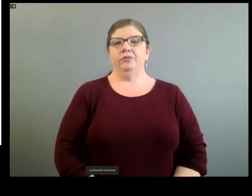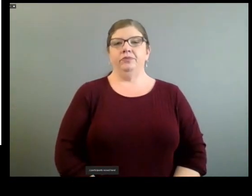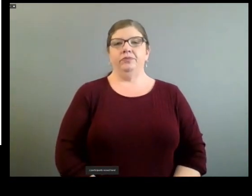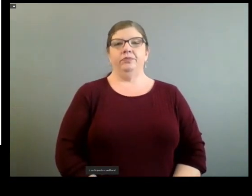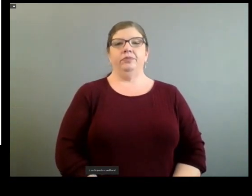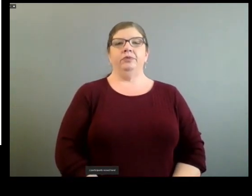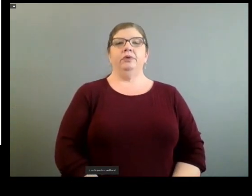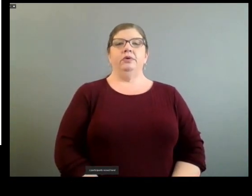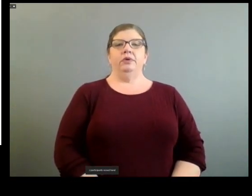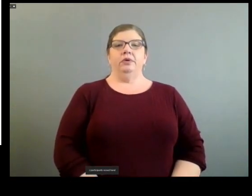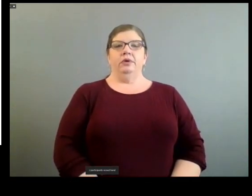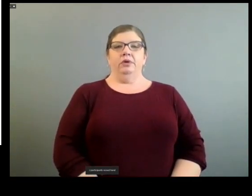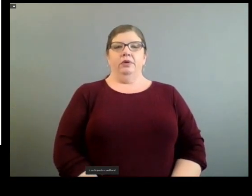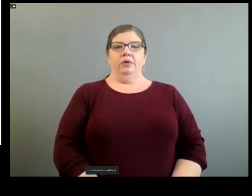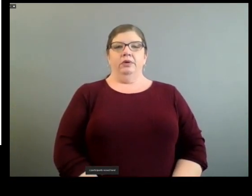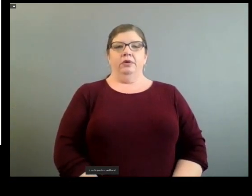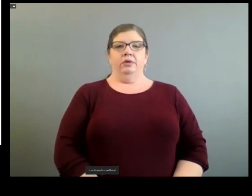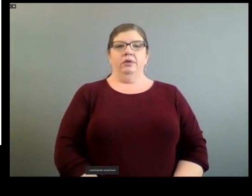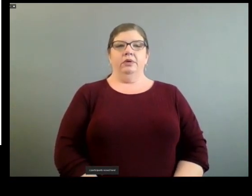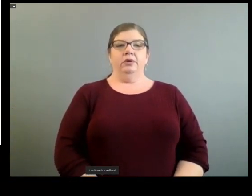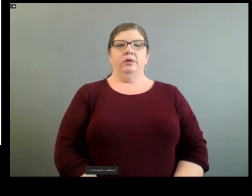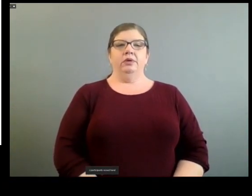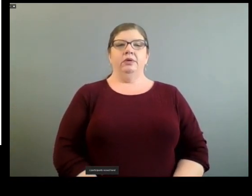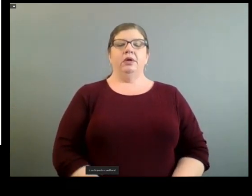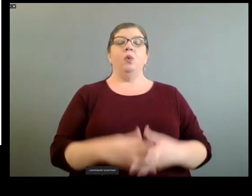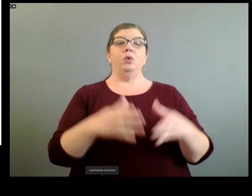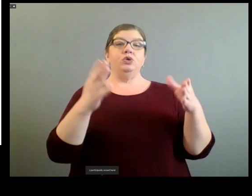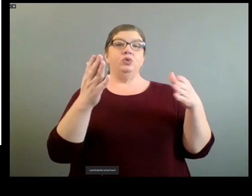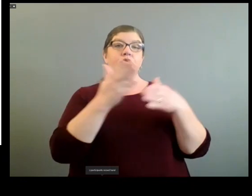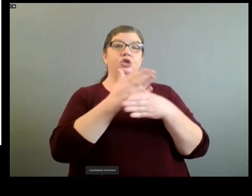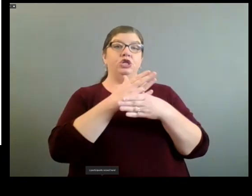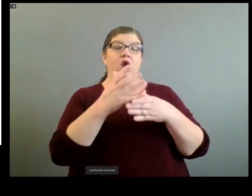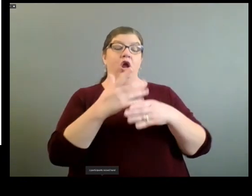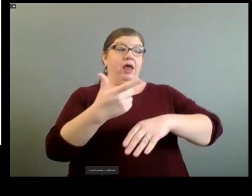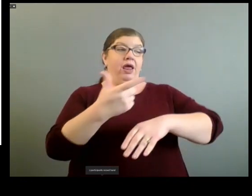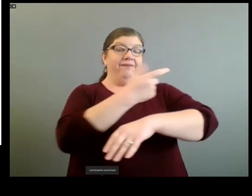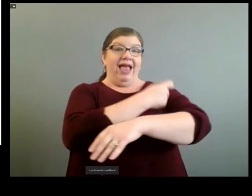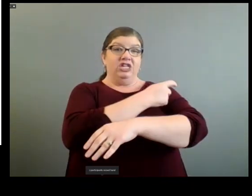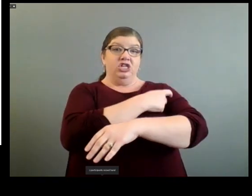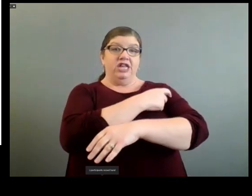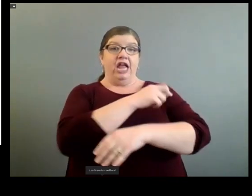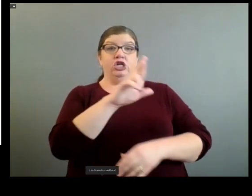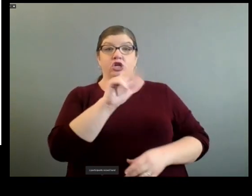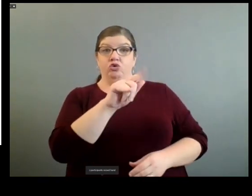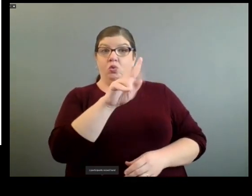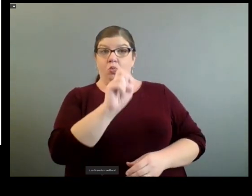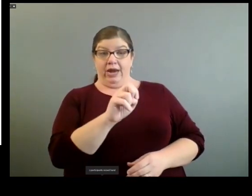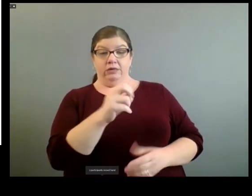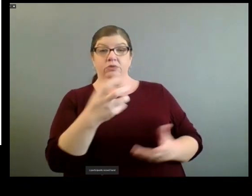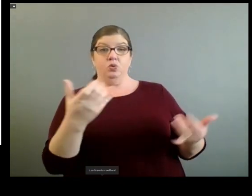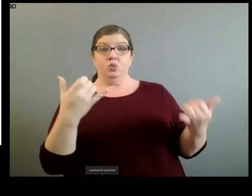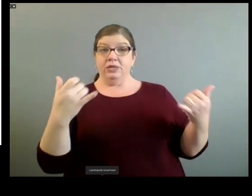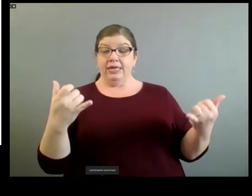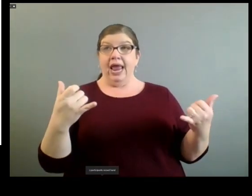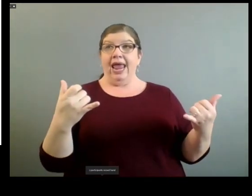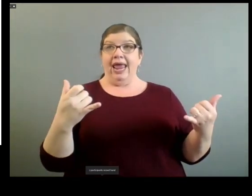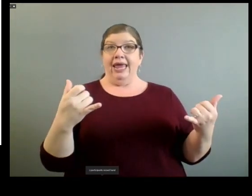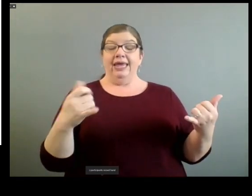So I'd like to share with you our vaccination rate. Today, we stand